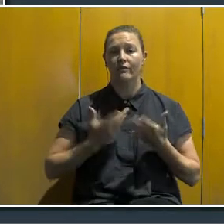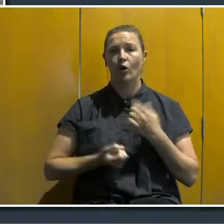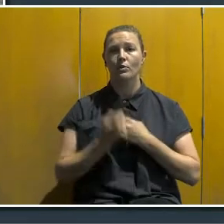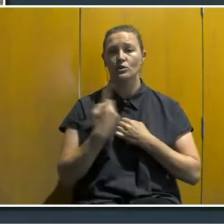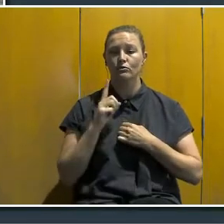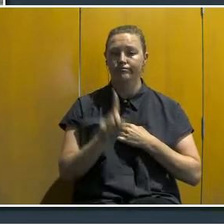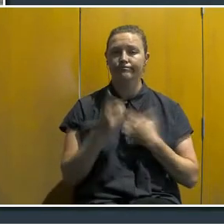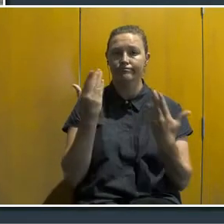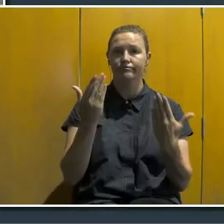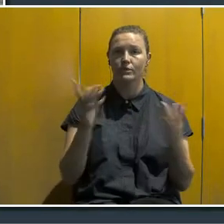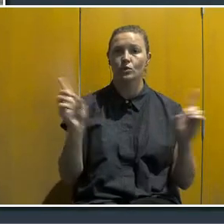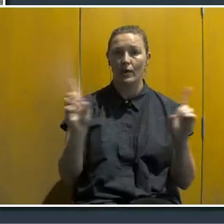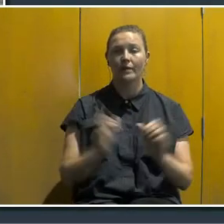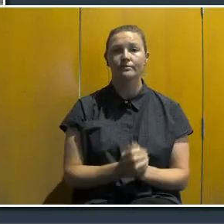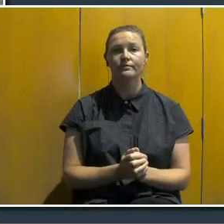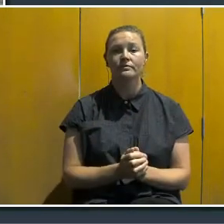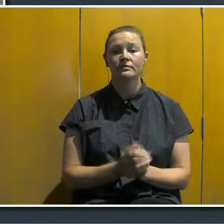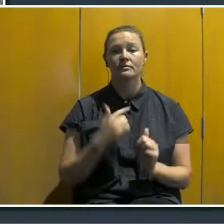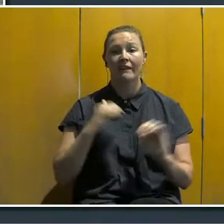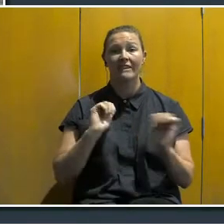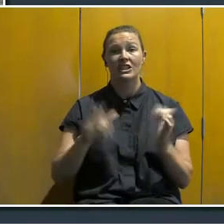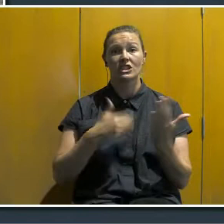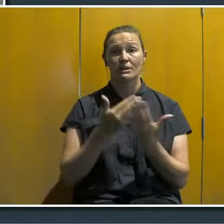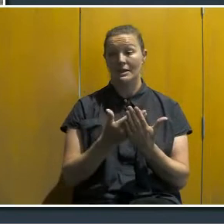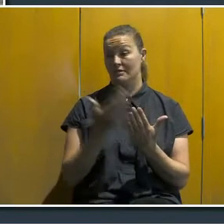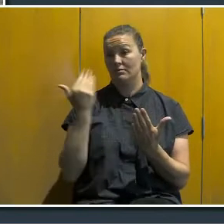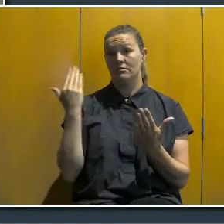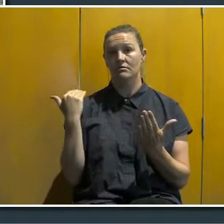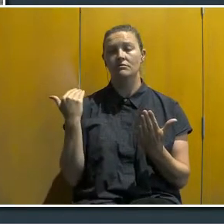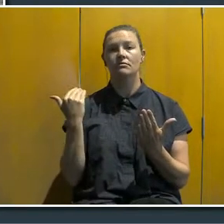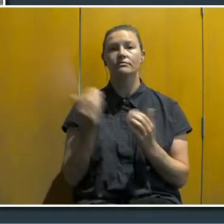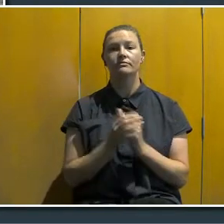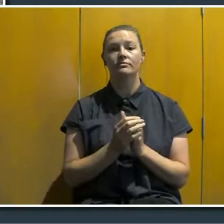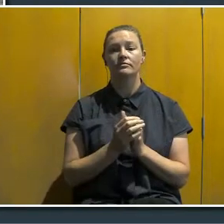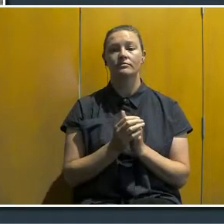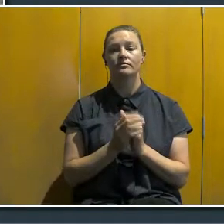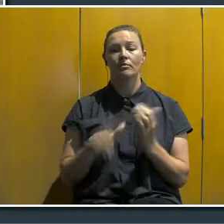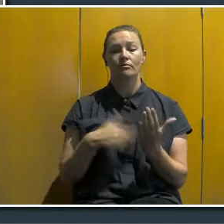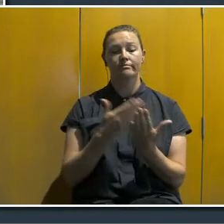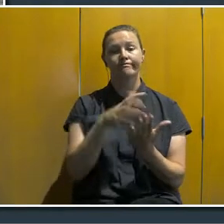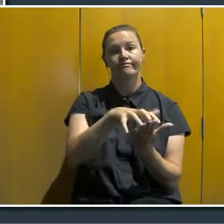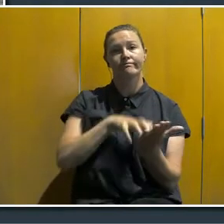address you here today. I've previously submitted a written